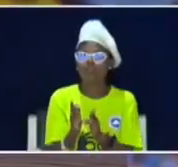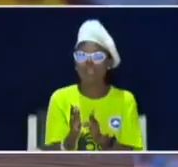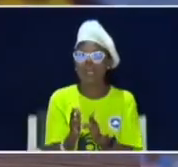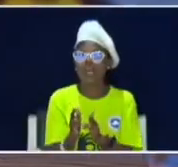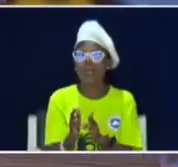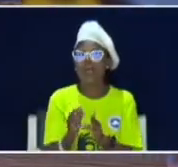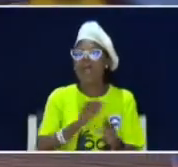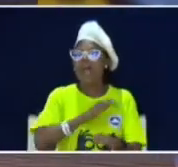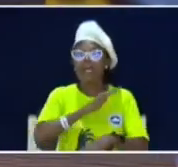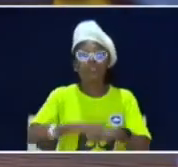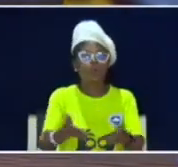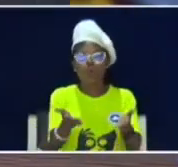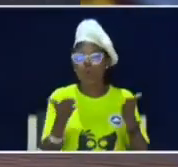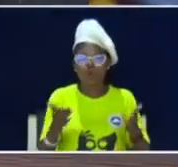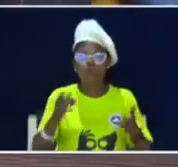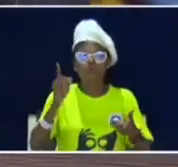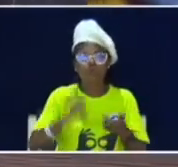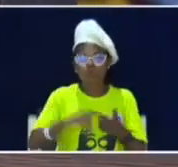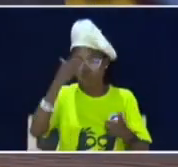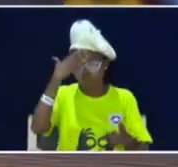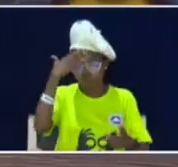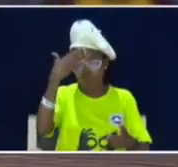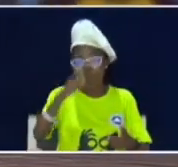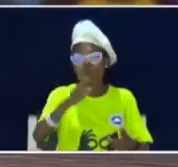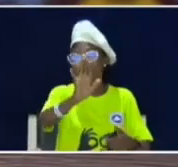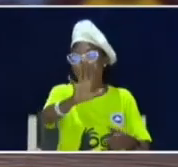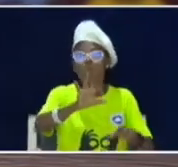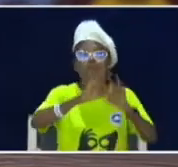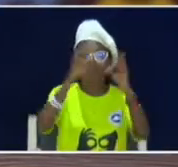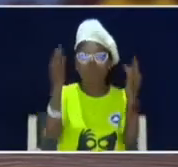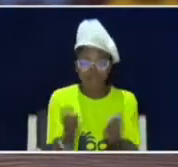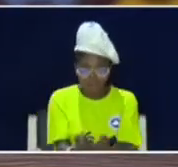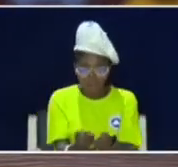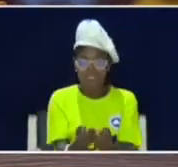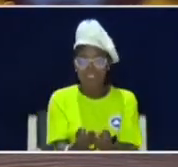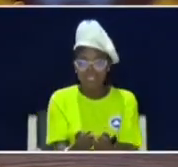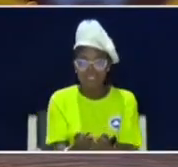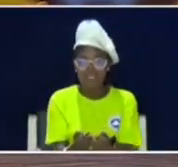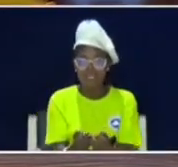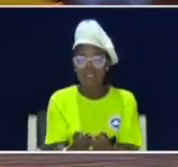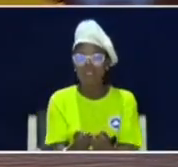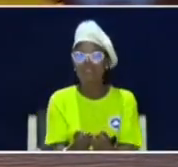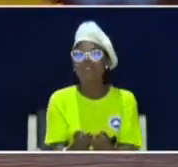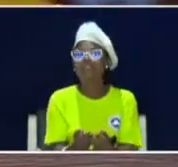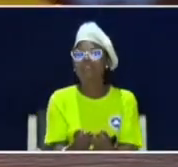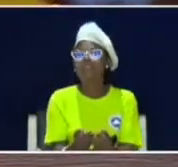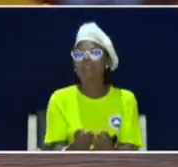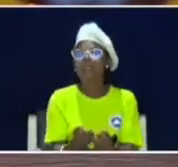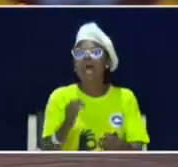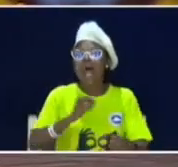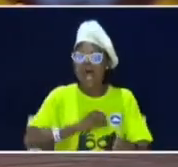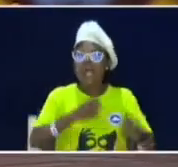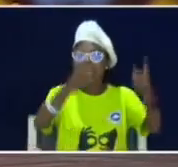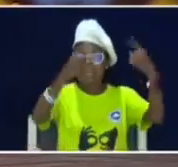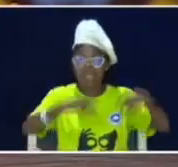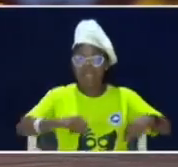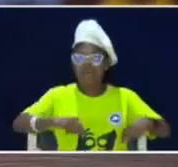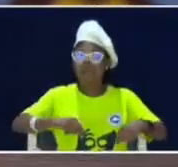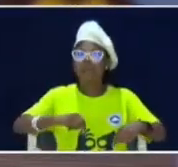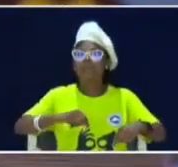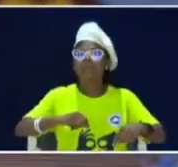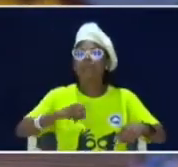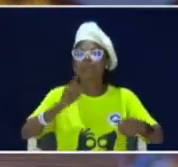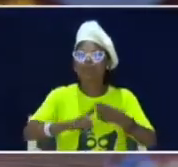I don't want to know your family background. I came with the one who can cause a man